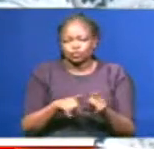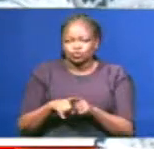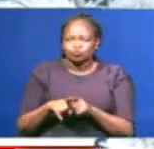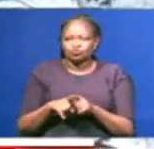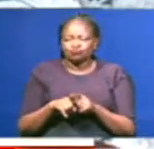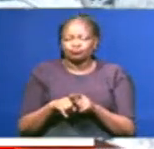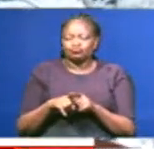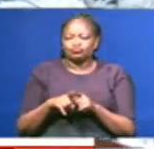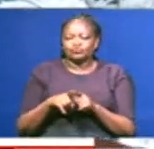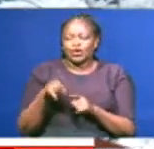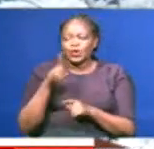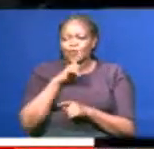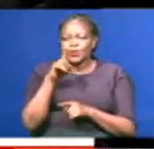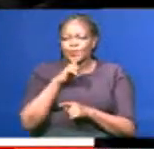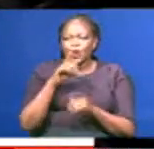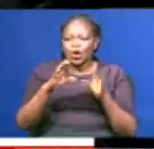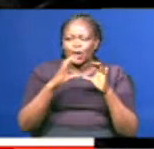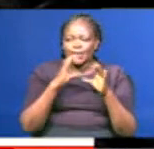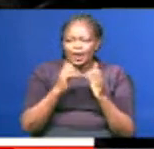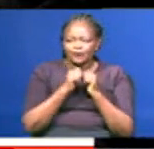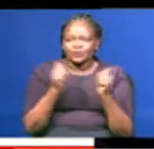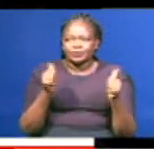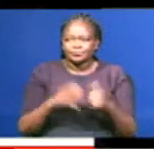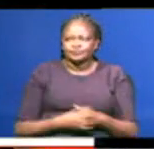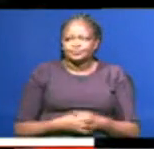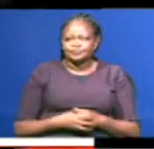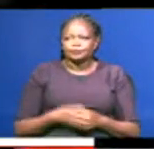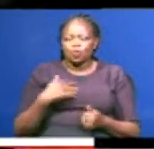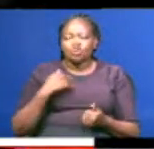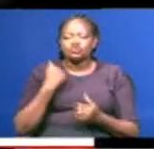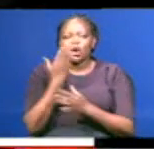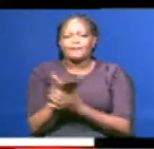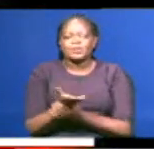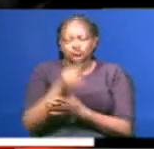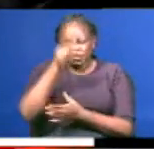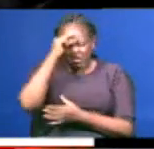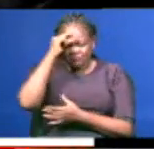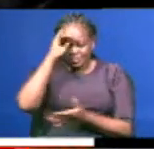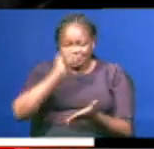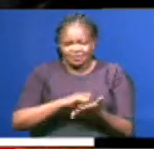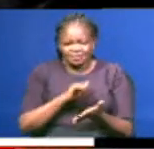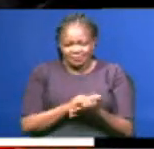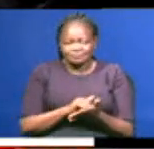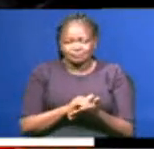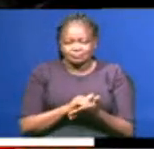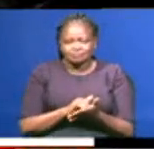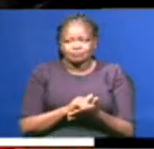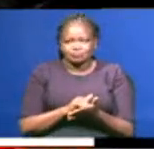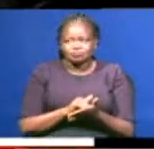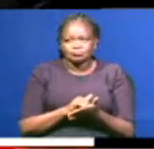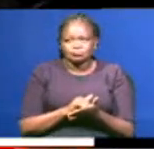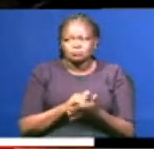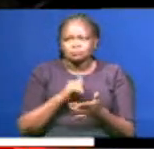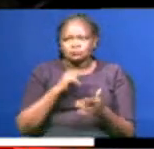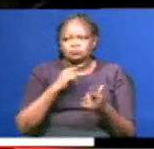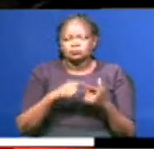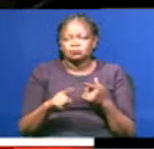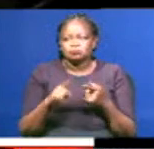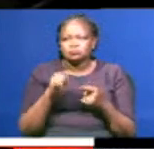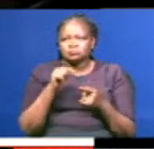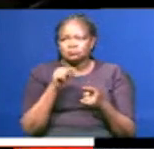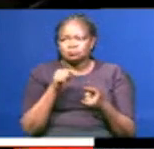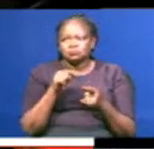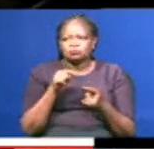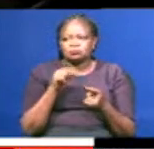are communicated appropriately. So I want to appeal to the government that Kainuk, Lobokat by itself has